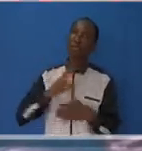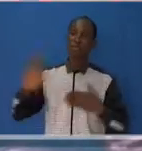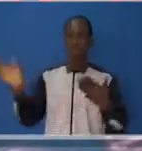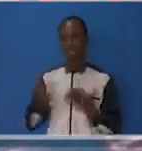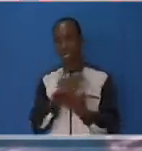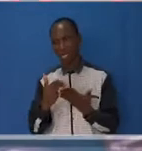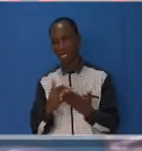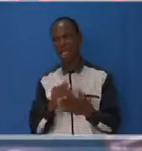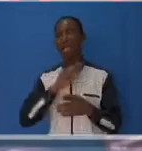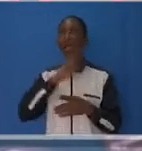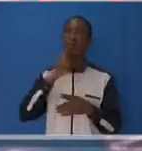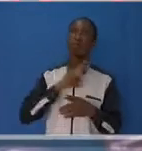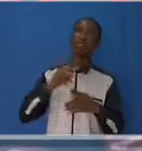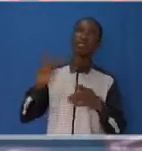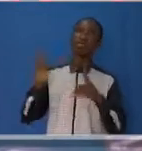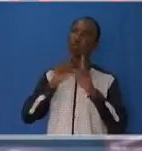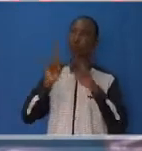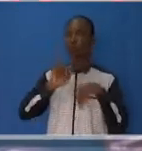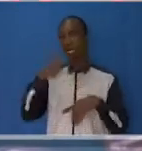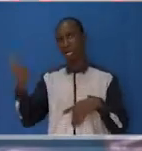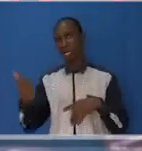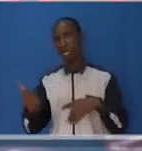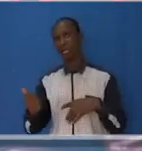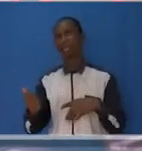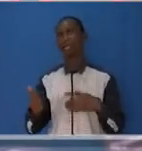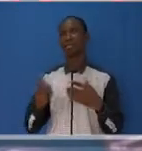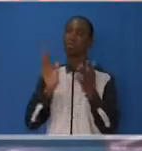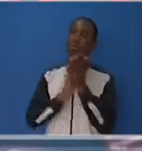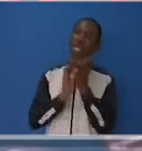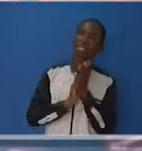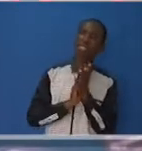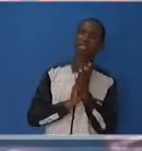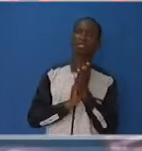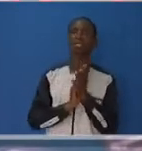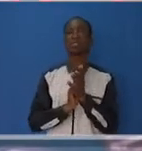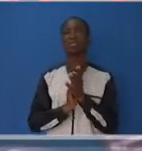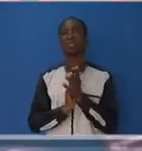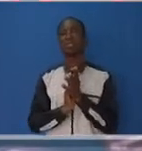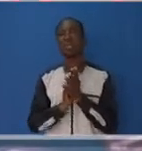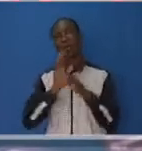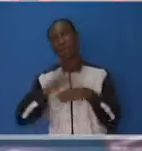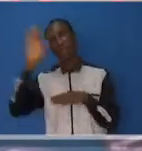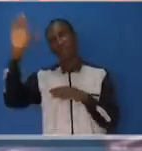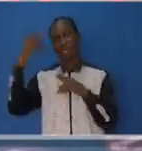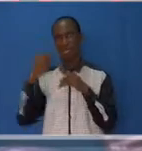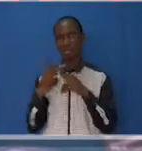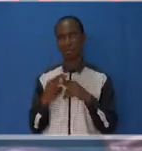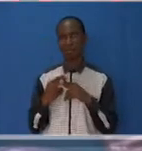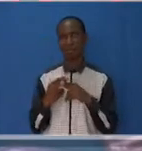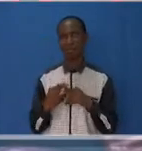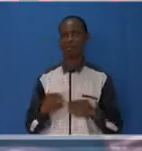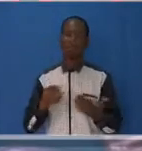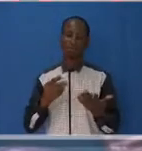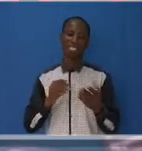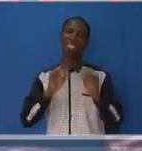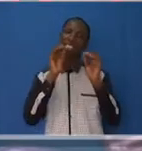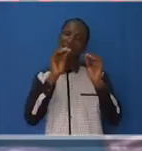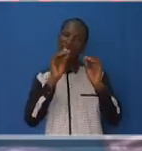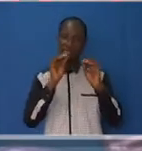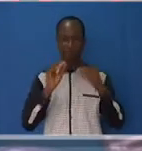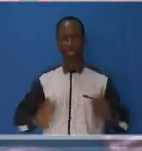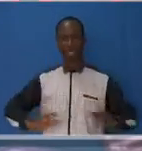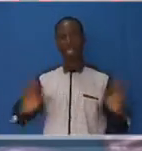nkyerɛ yɛn ho wɔ sankuo ho nnwom ayɛyie nnwom ne honhom mu nnwom a yɛkenkan aborɔfo no ɔse teaching and